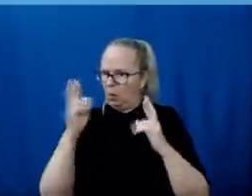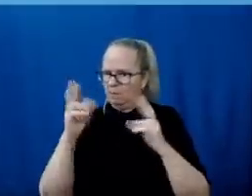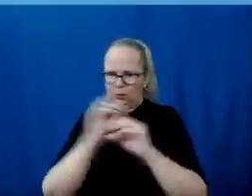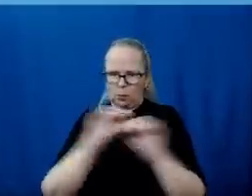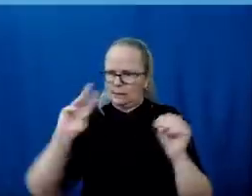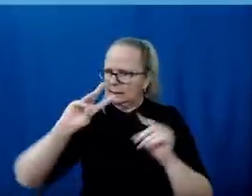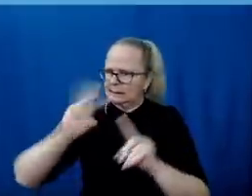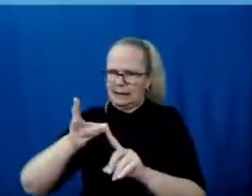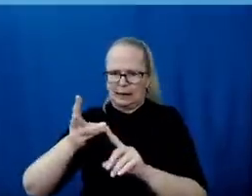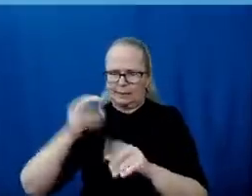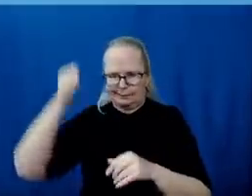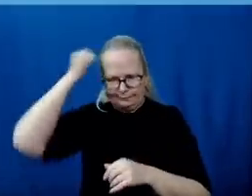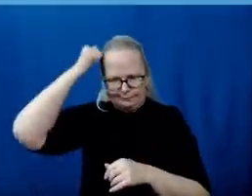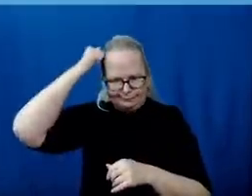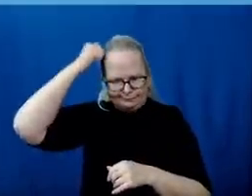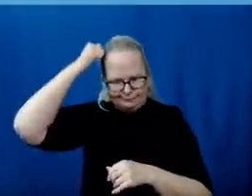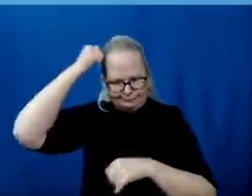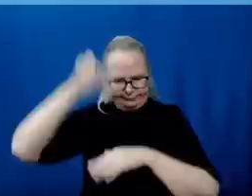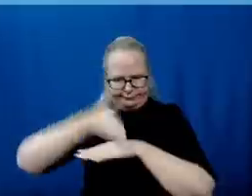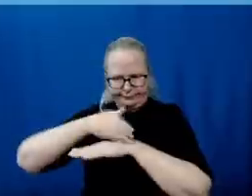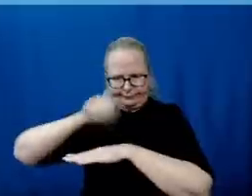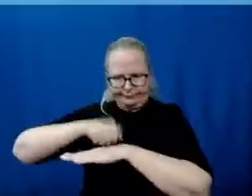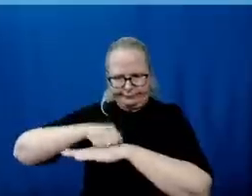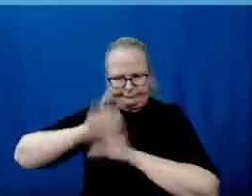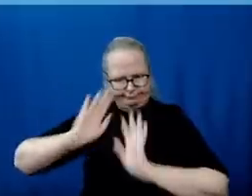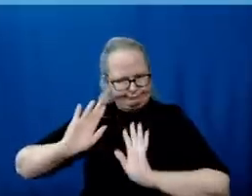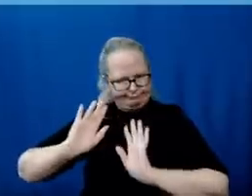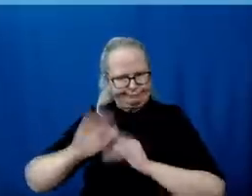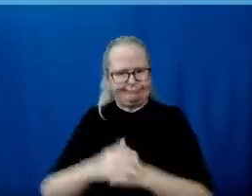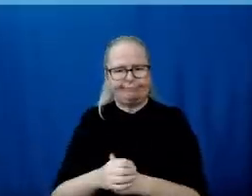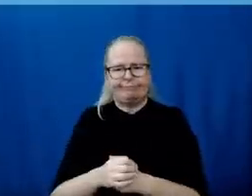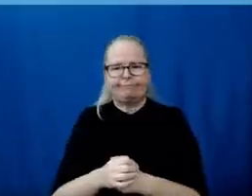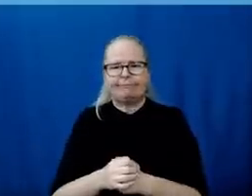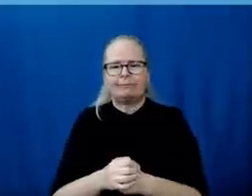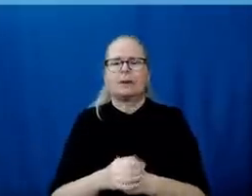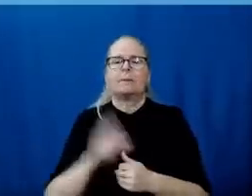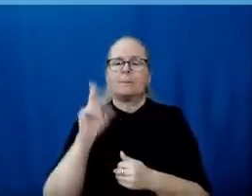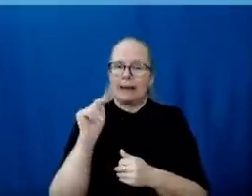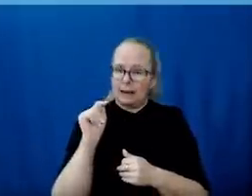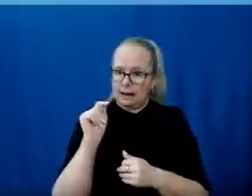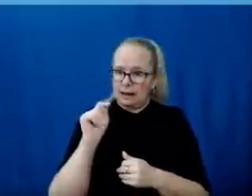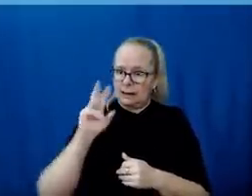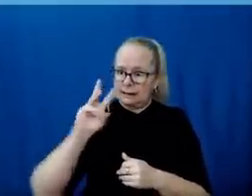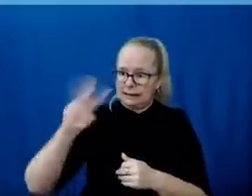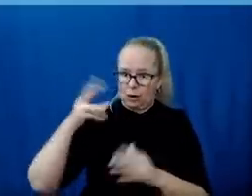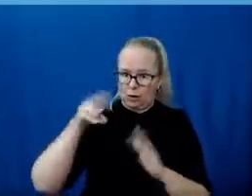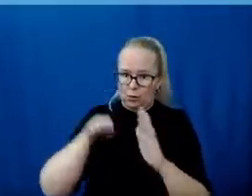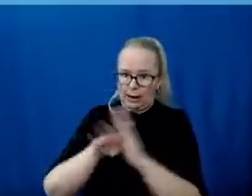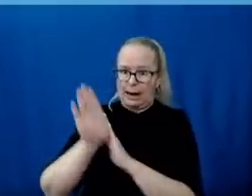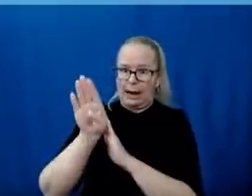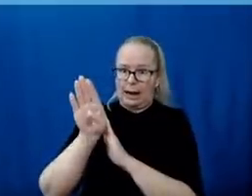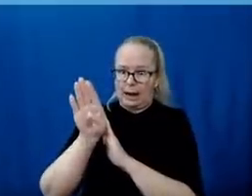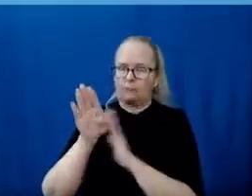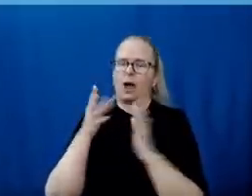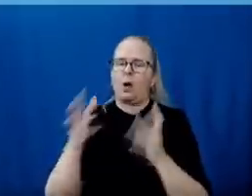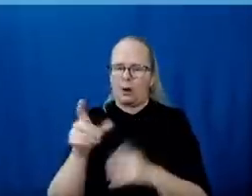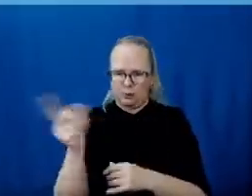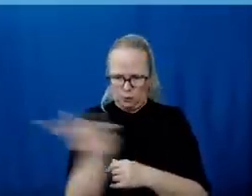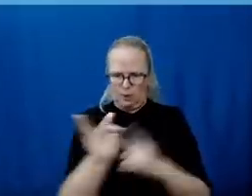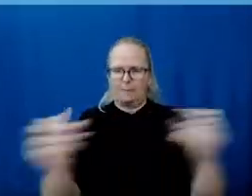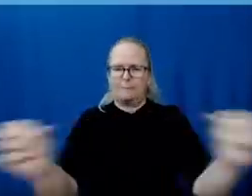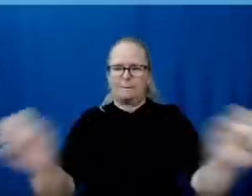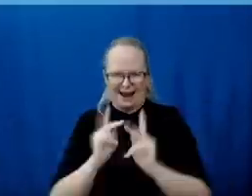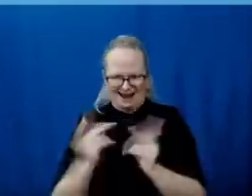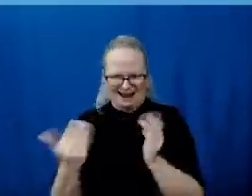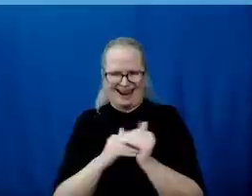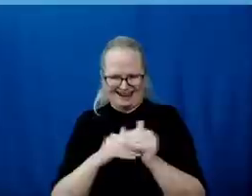won't hit a 6th, but who knows? I'm knocking on wood. We will see if we do hit that 6th wave. I'd love to have